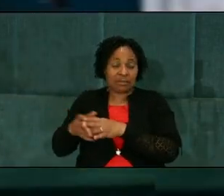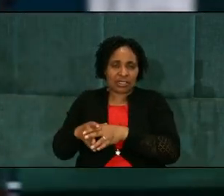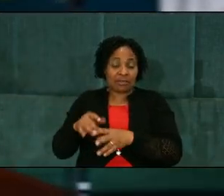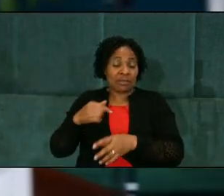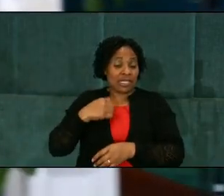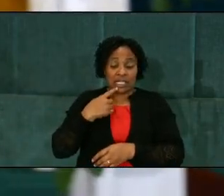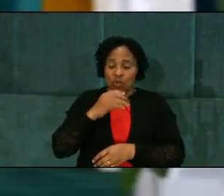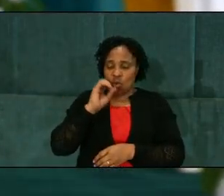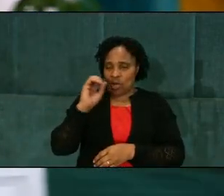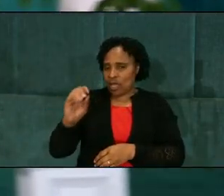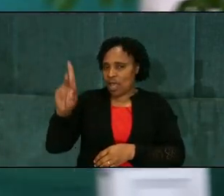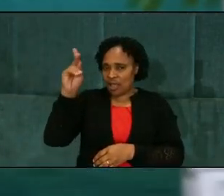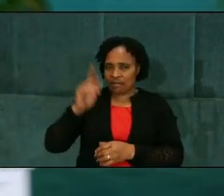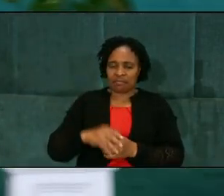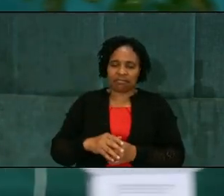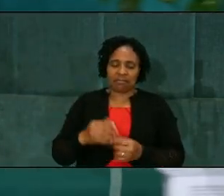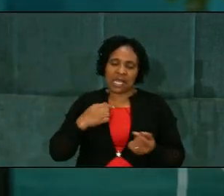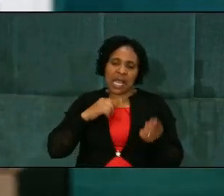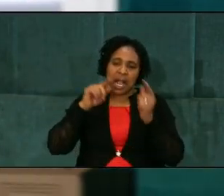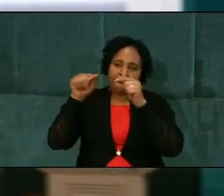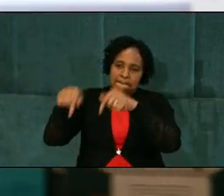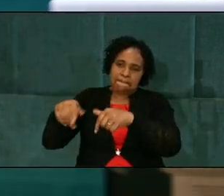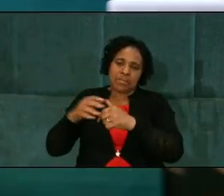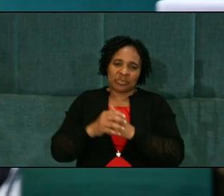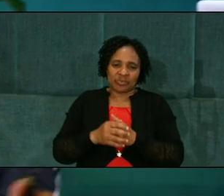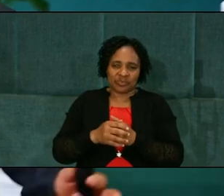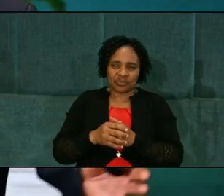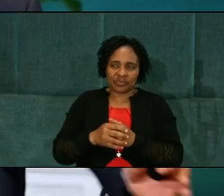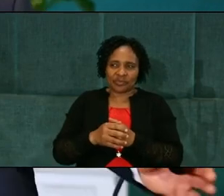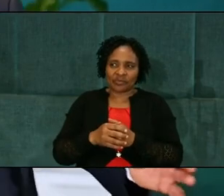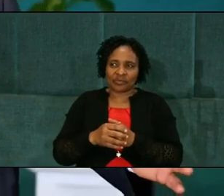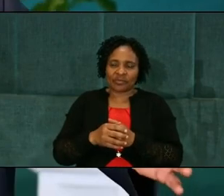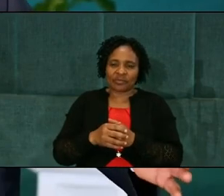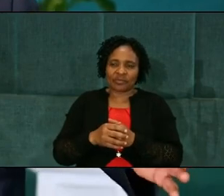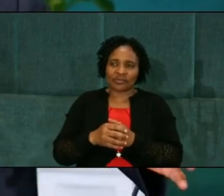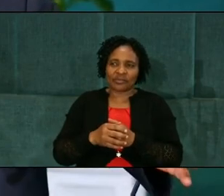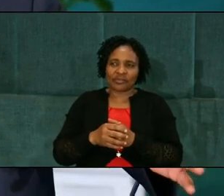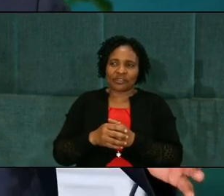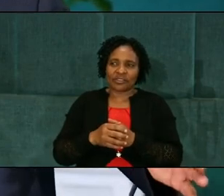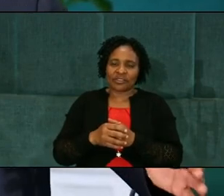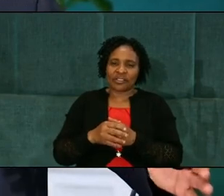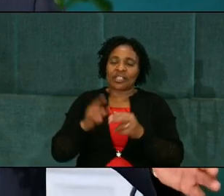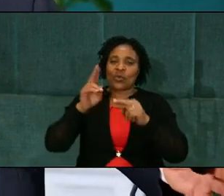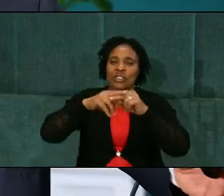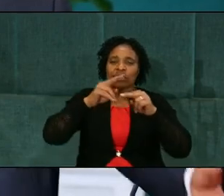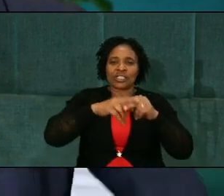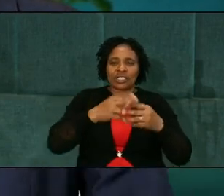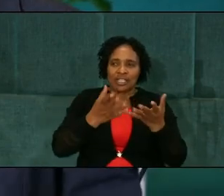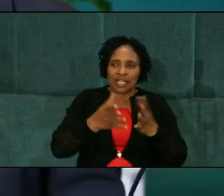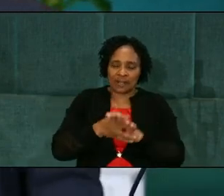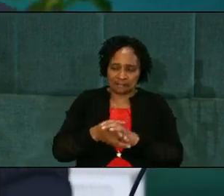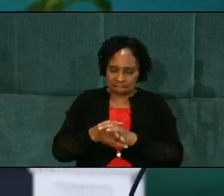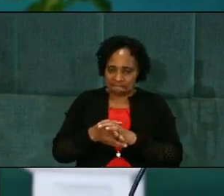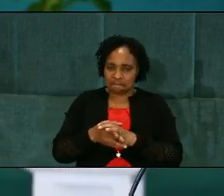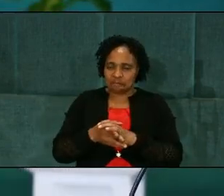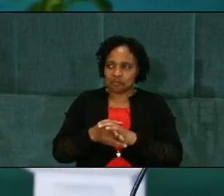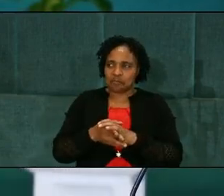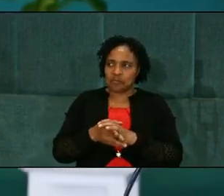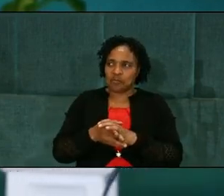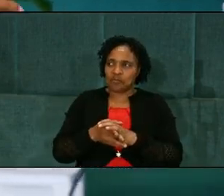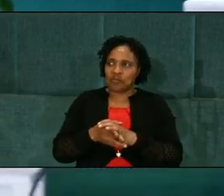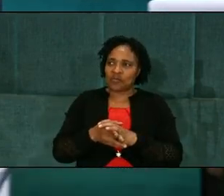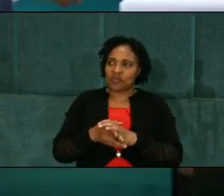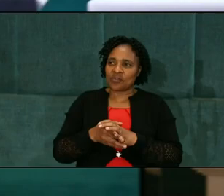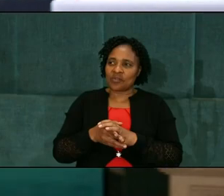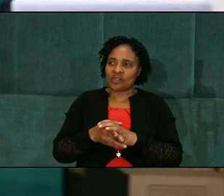okay. I went over. And of course, the classroom was filled with 11 graders. These